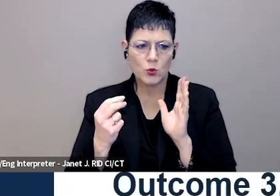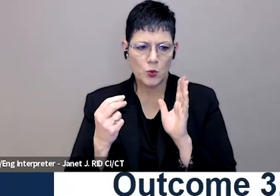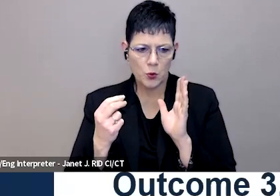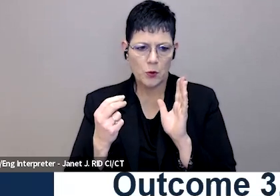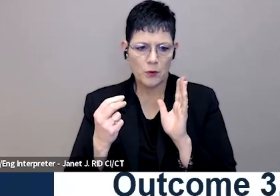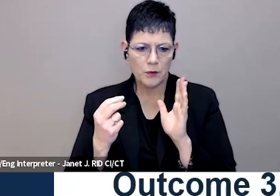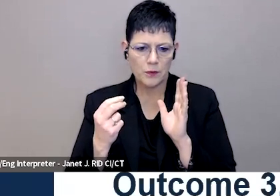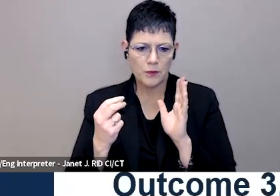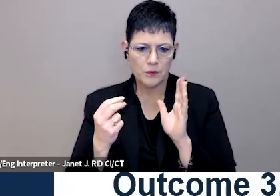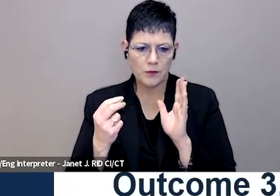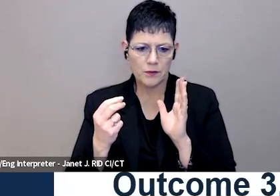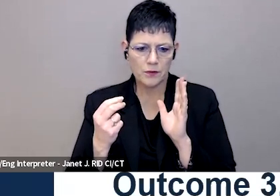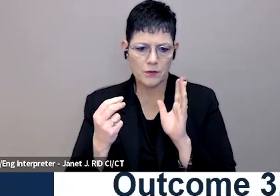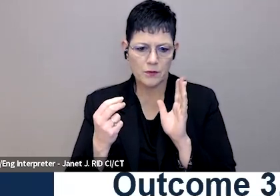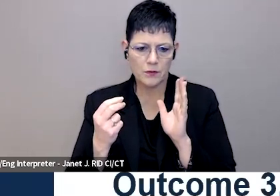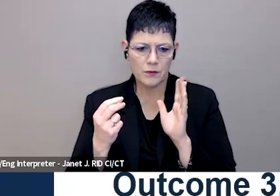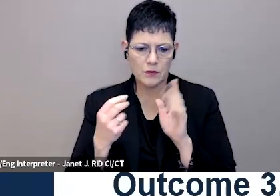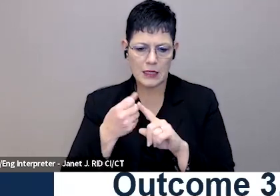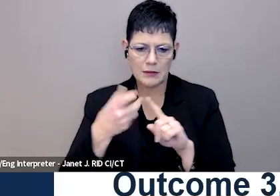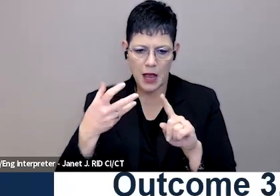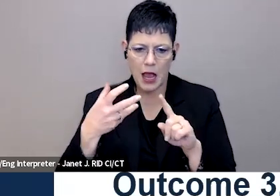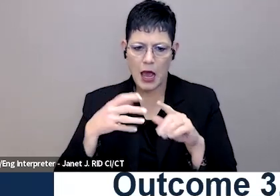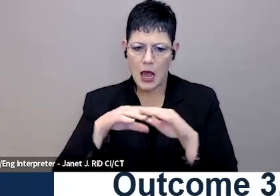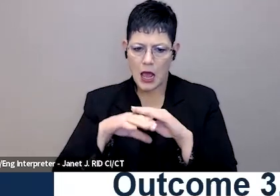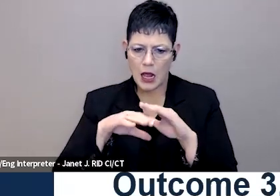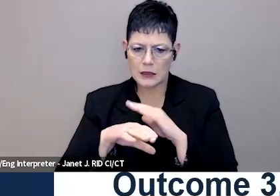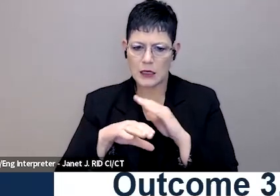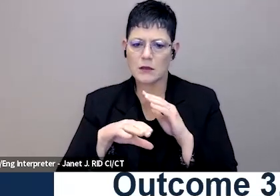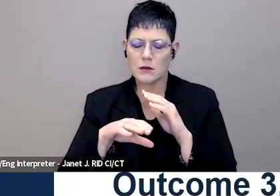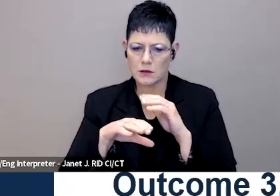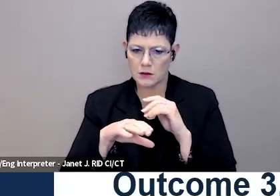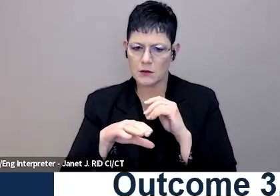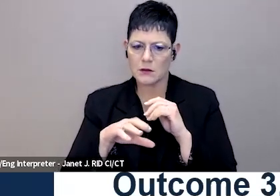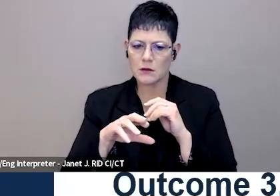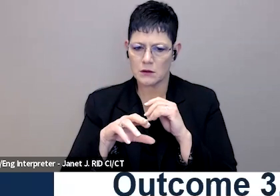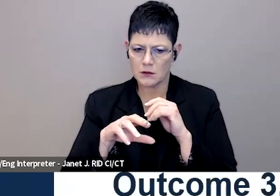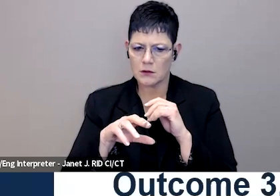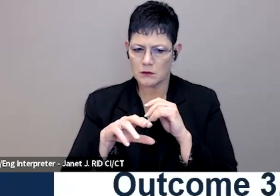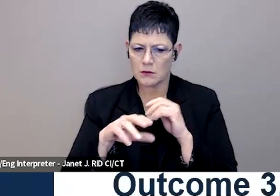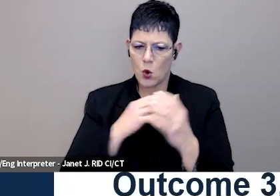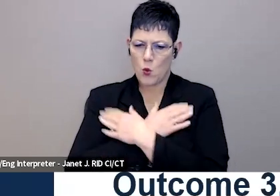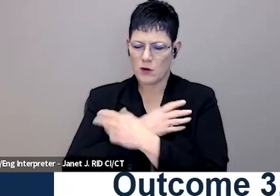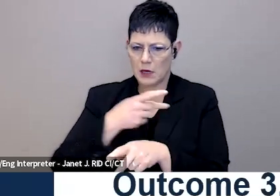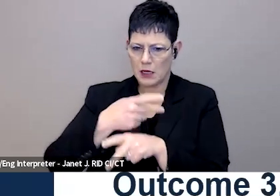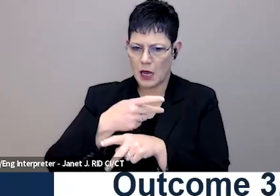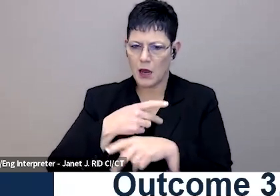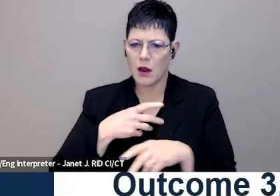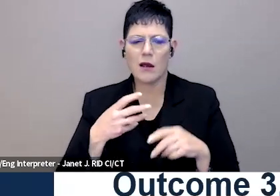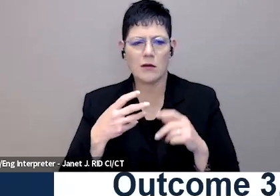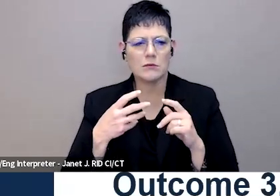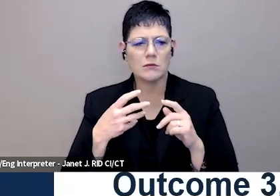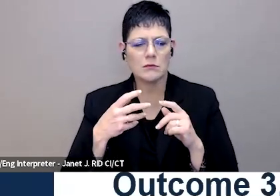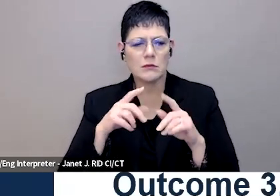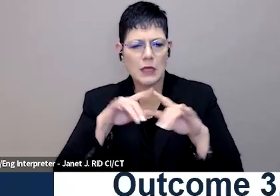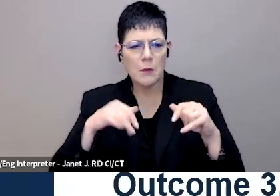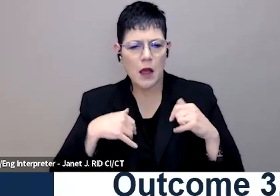under Medicaid, both through existing authority that states have, and then also, as we're